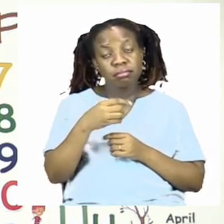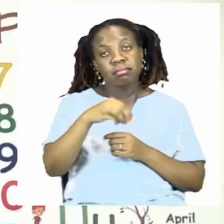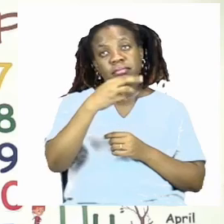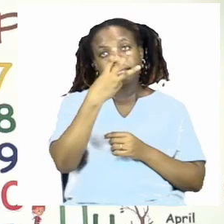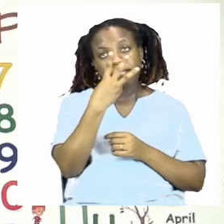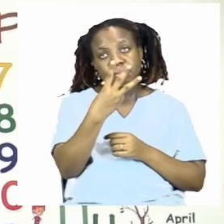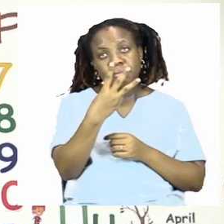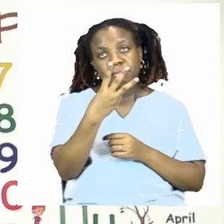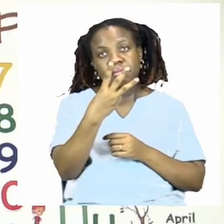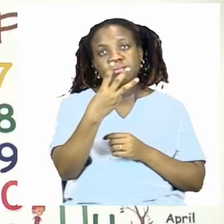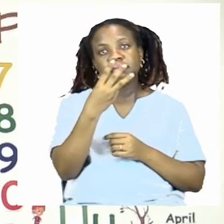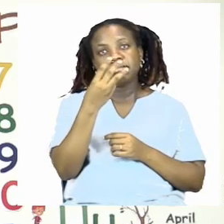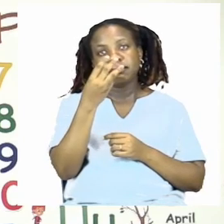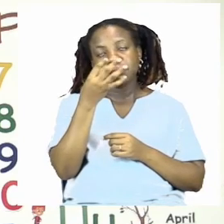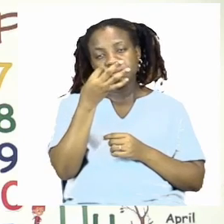396 plus